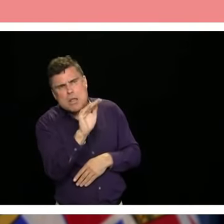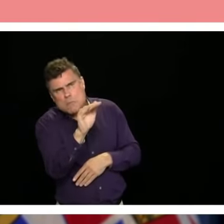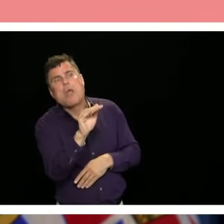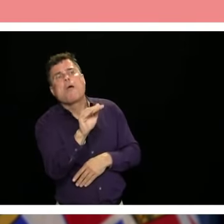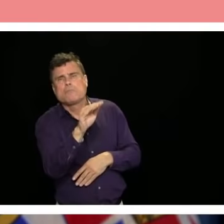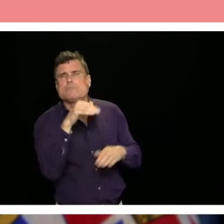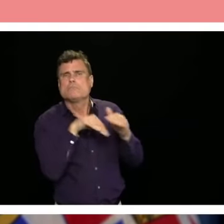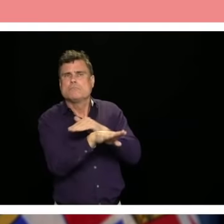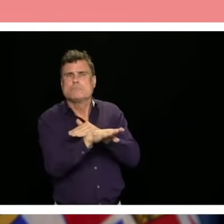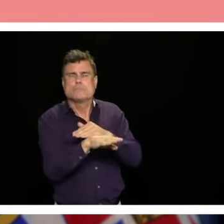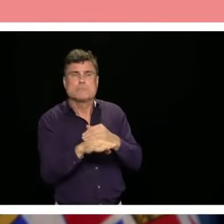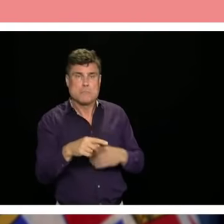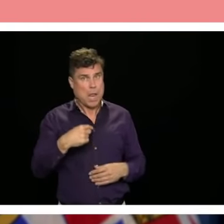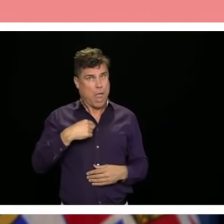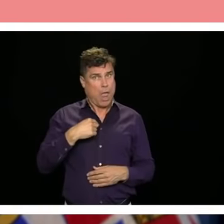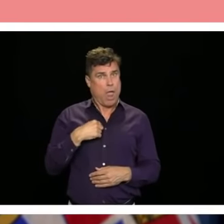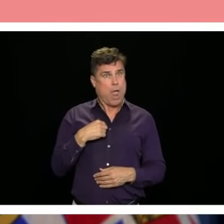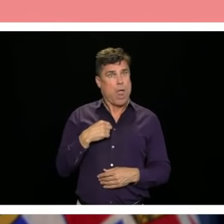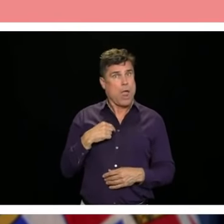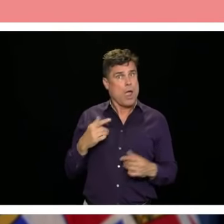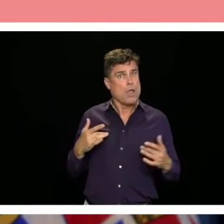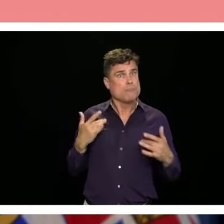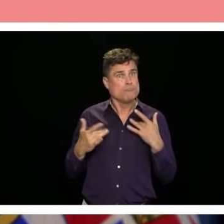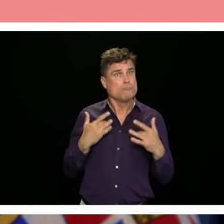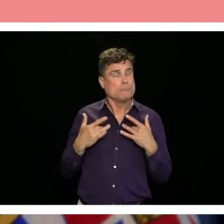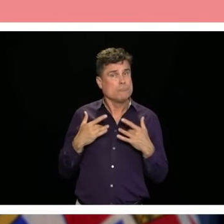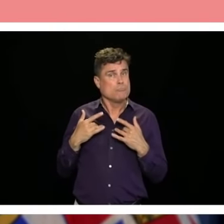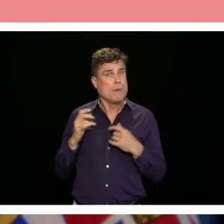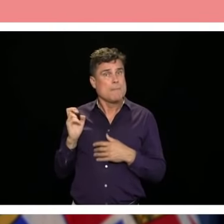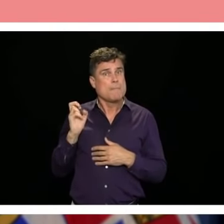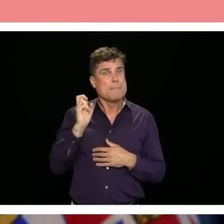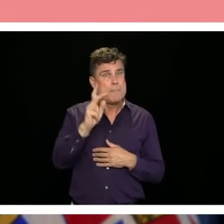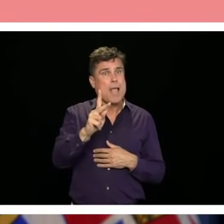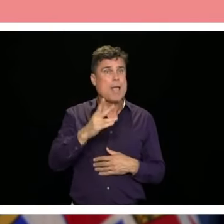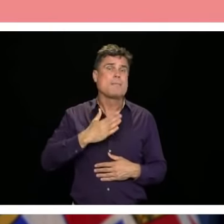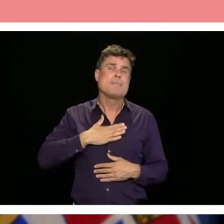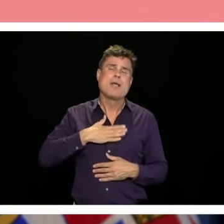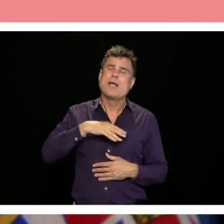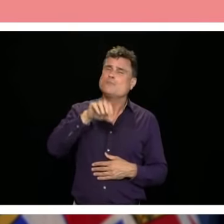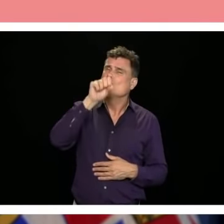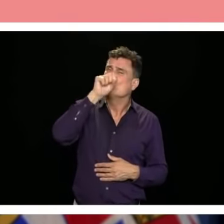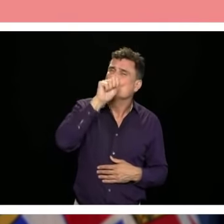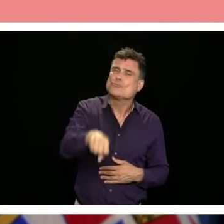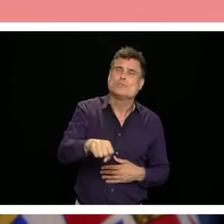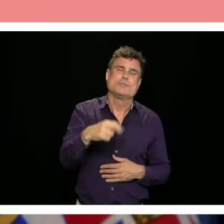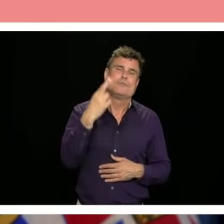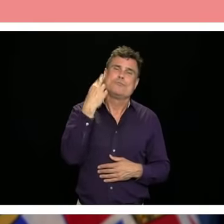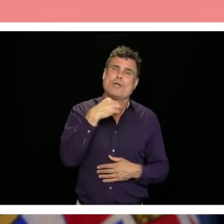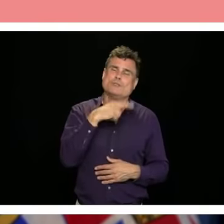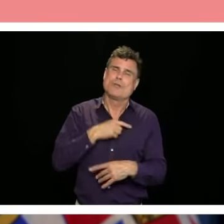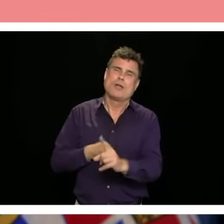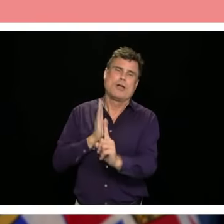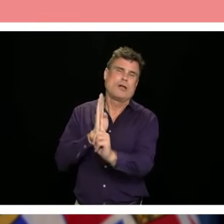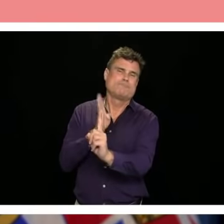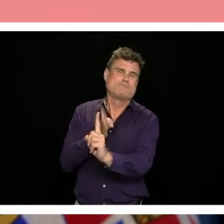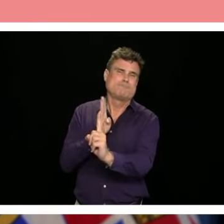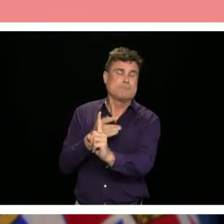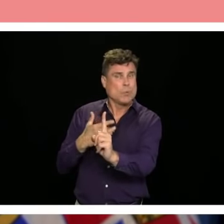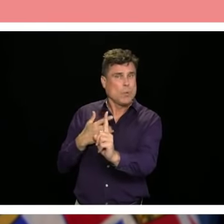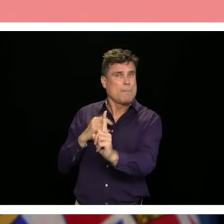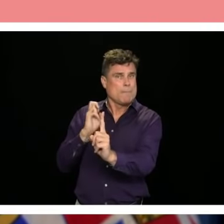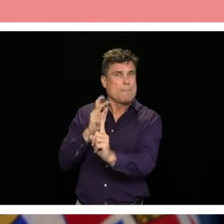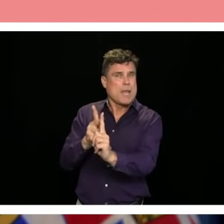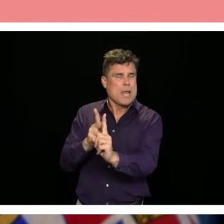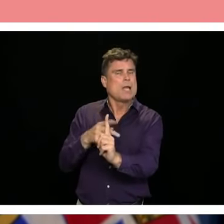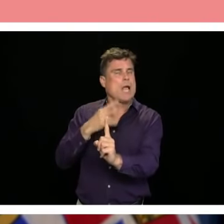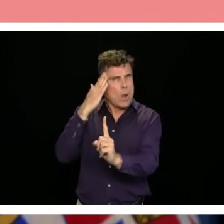to continue to do that. You know, part of what we do in terms of presenting this data, helping people understand what we're looking at and why we think